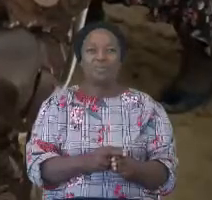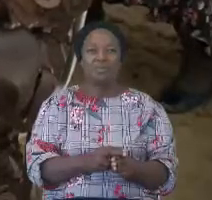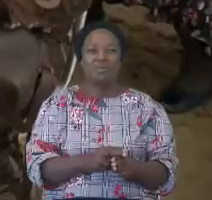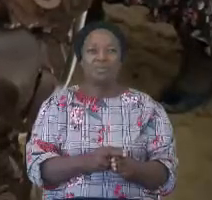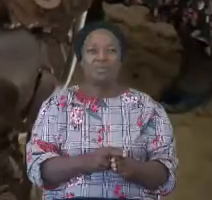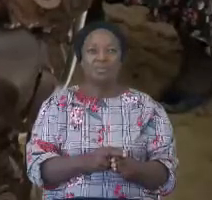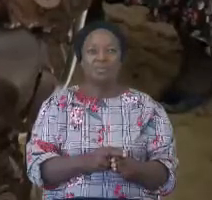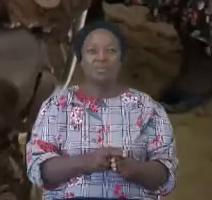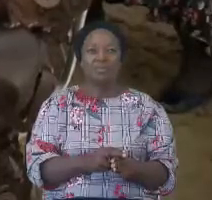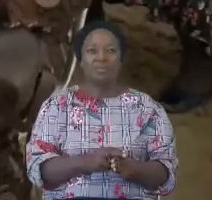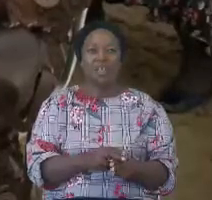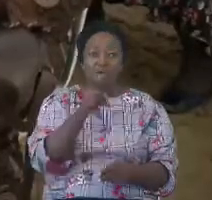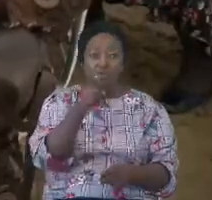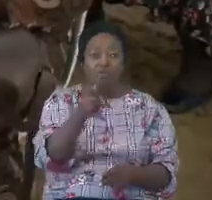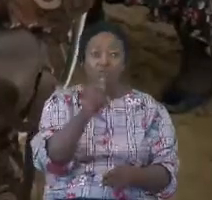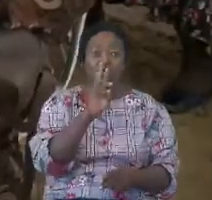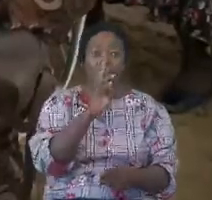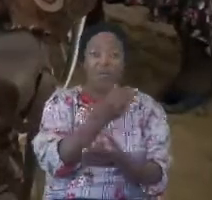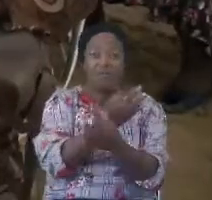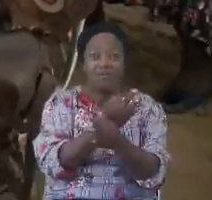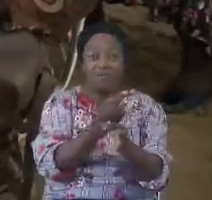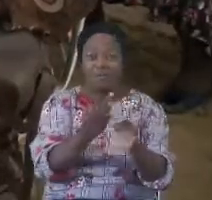jesus name